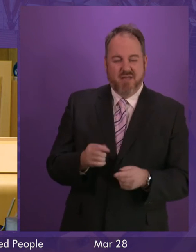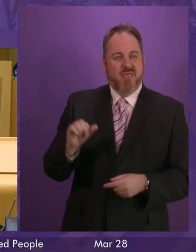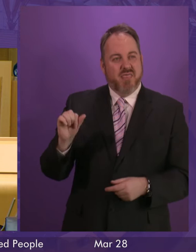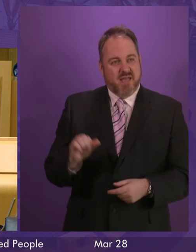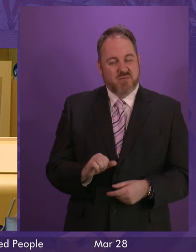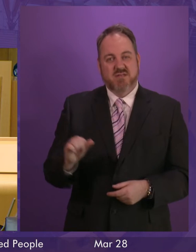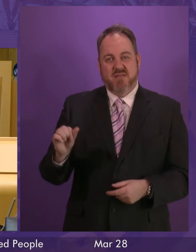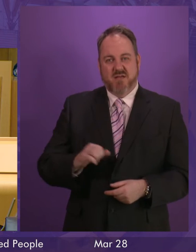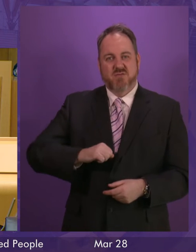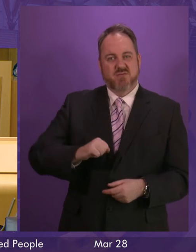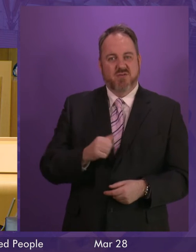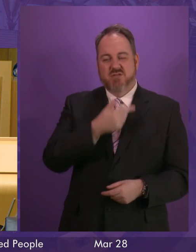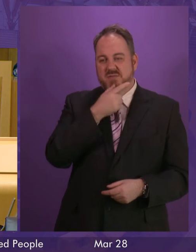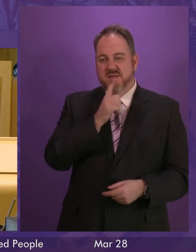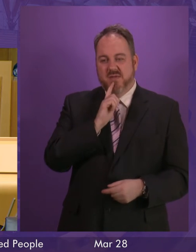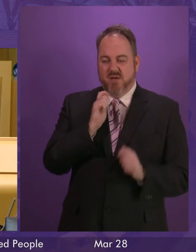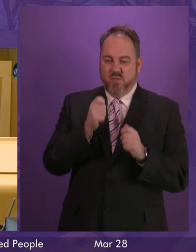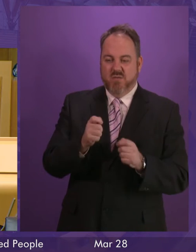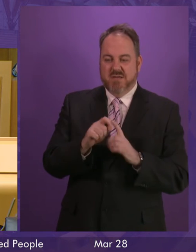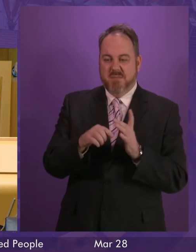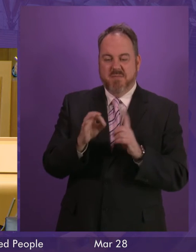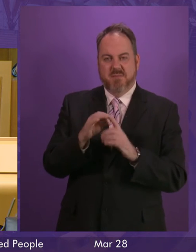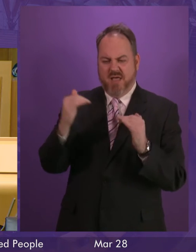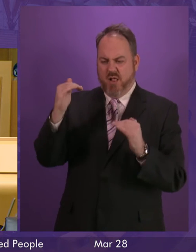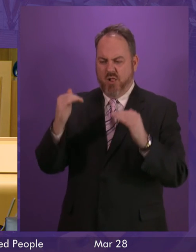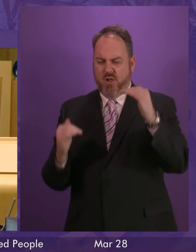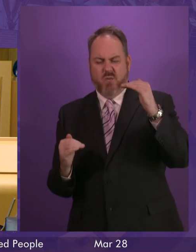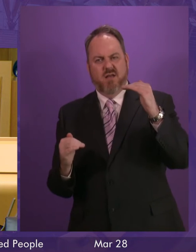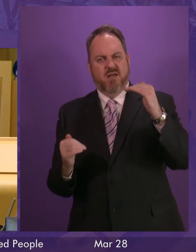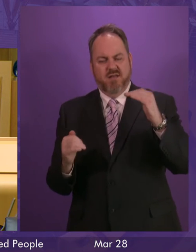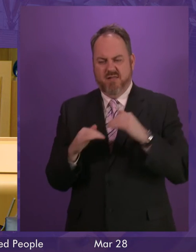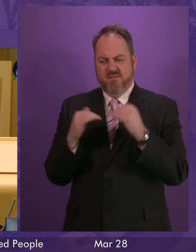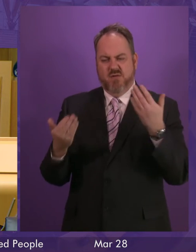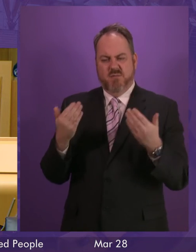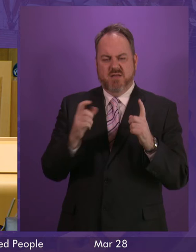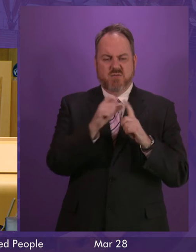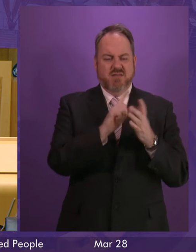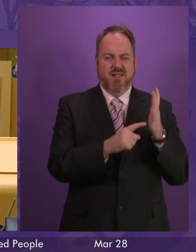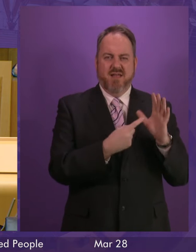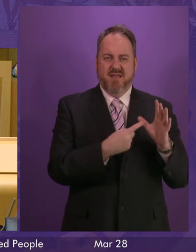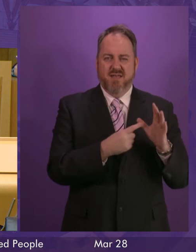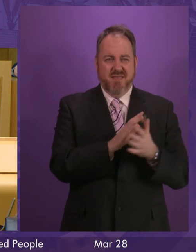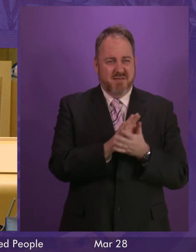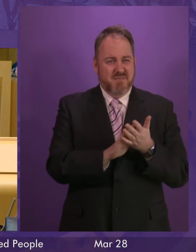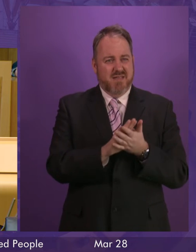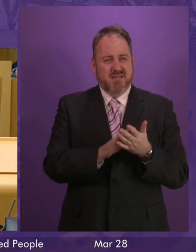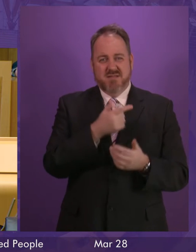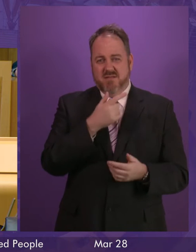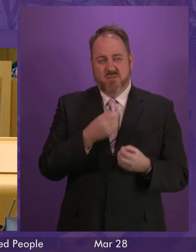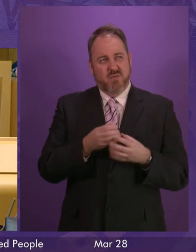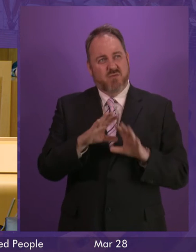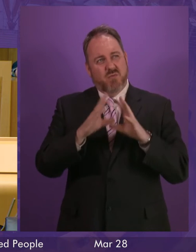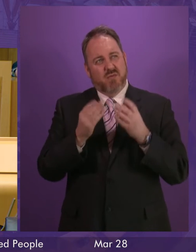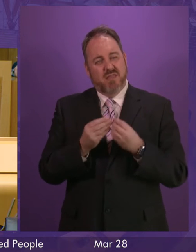Scots that are awarded PIP at a much lower rate. These refused reassessments alone cost disabled Scots around £56 million